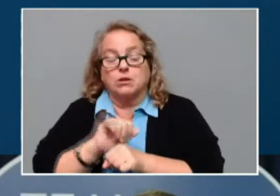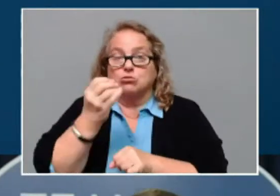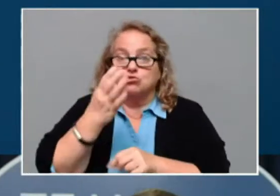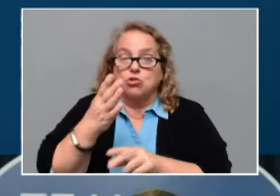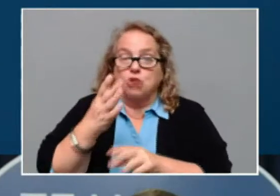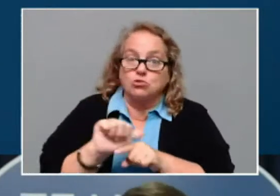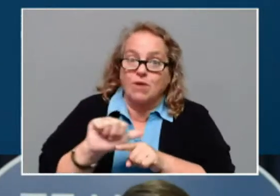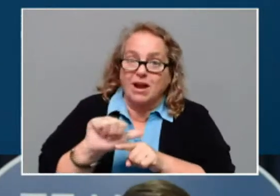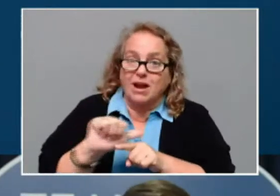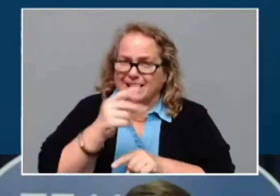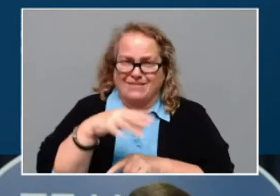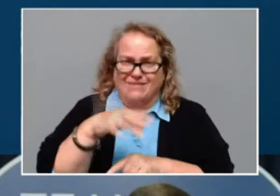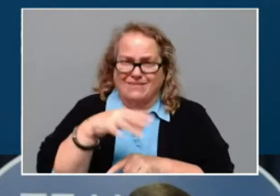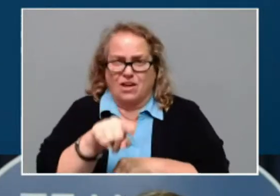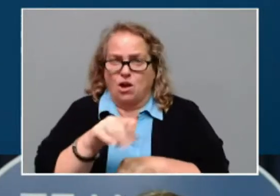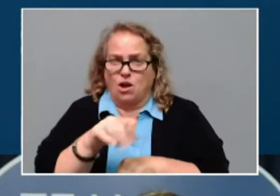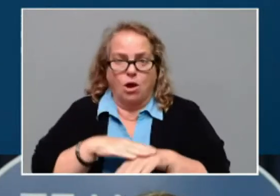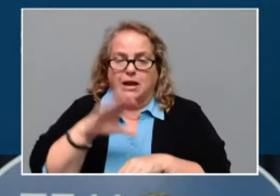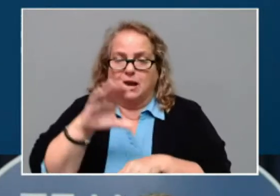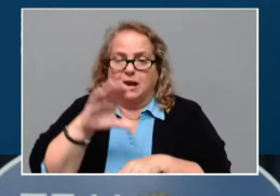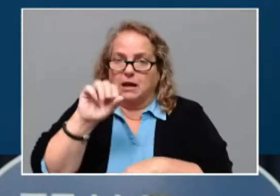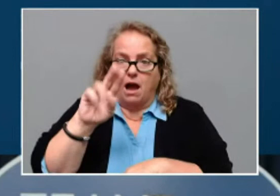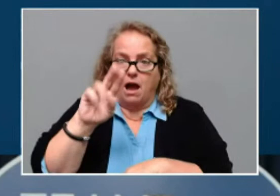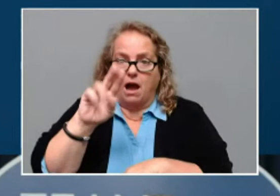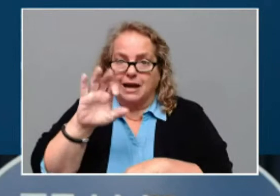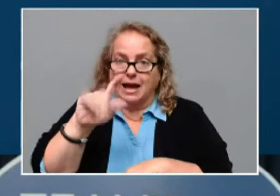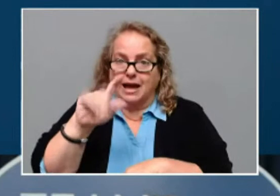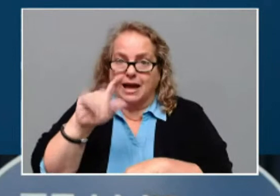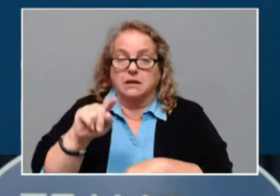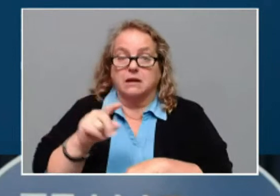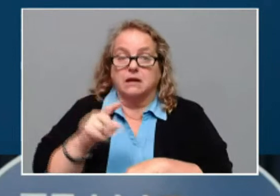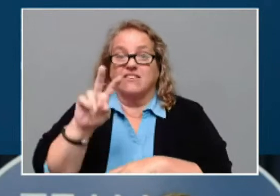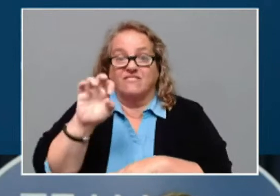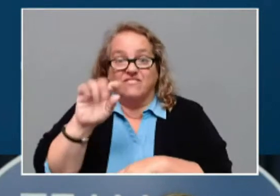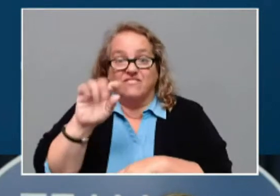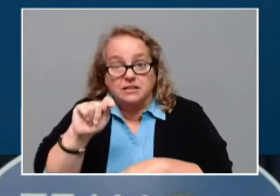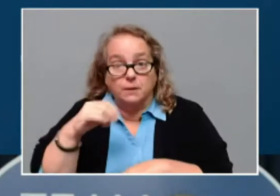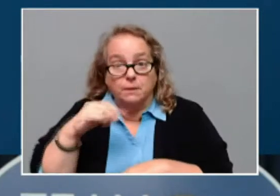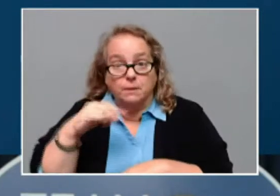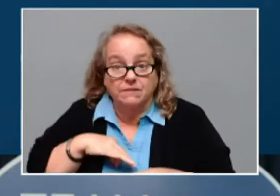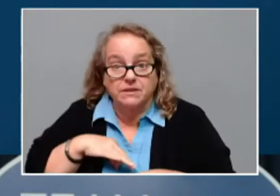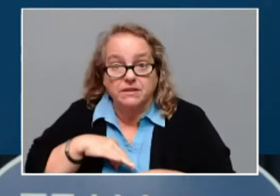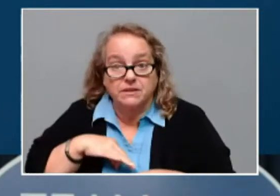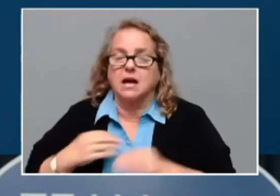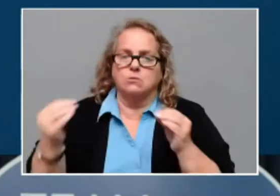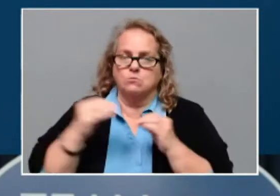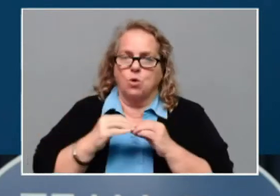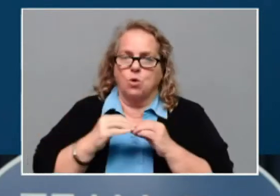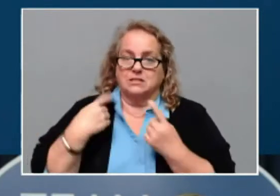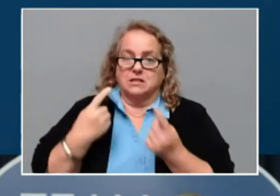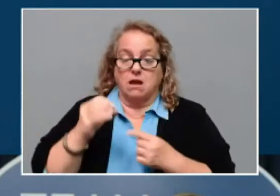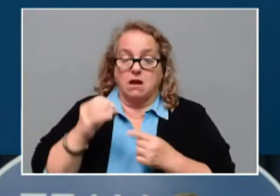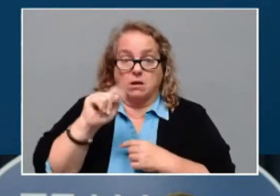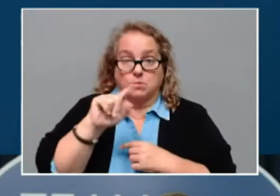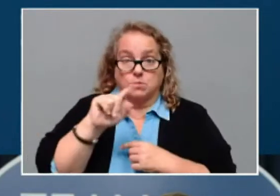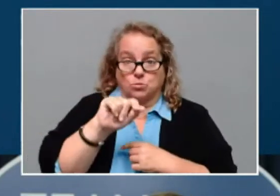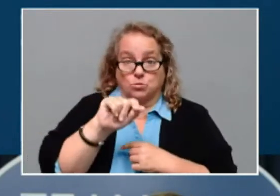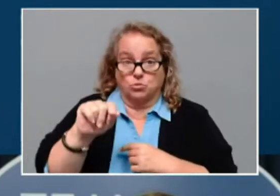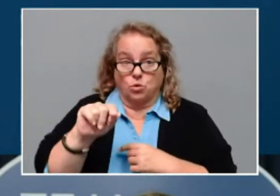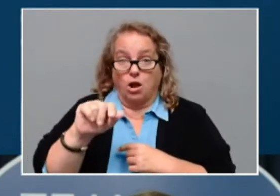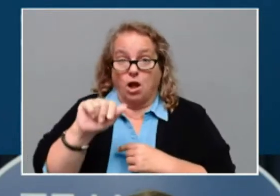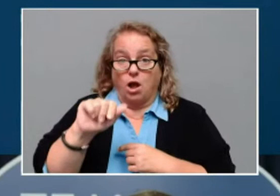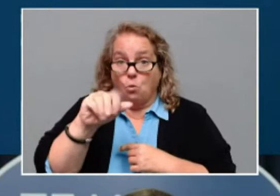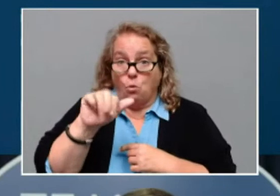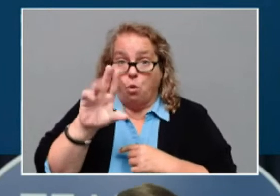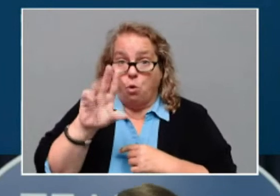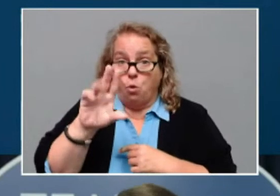on Connect. Veterans benefits, and more. Since October 2020, the award-winning Connect portal has been logged